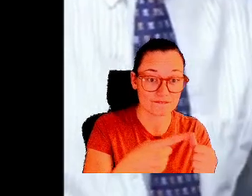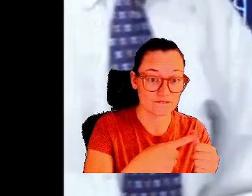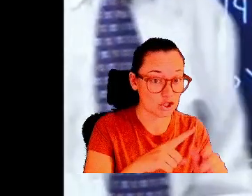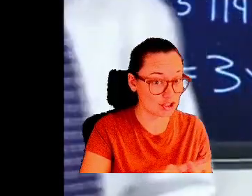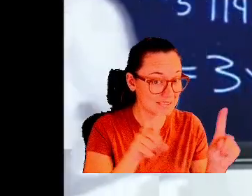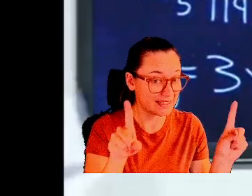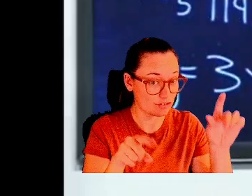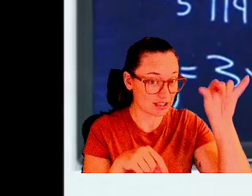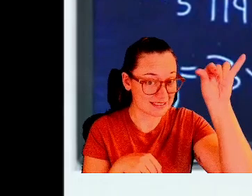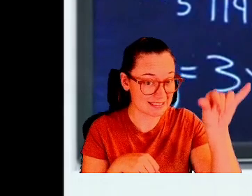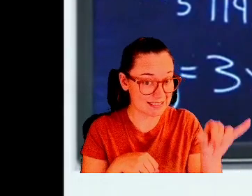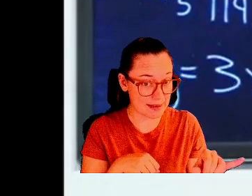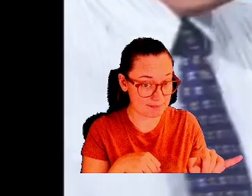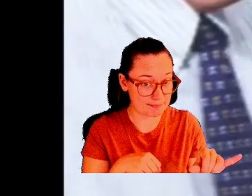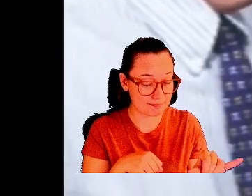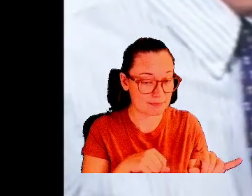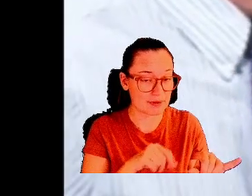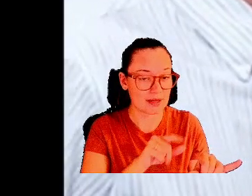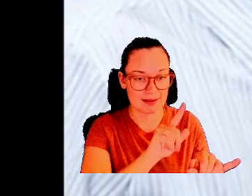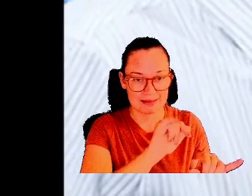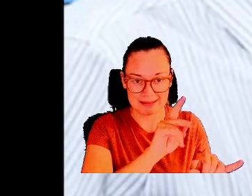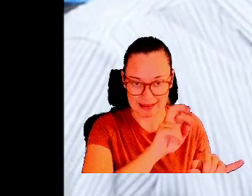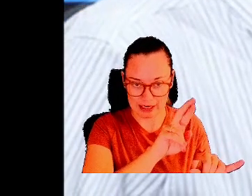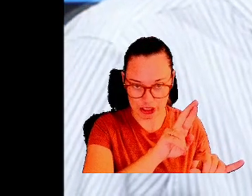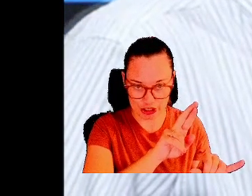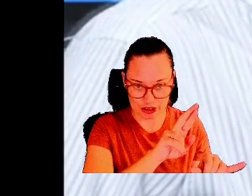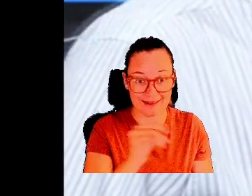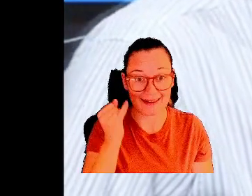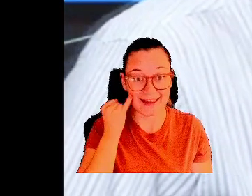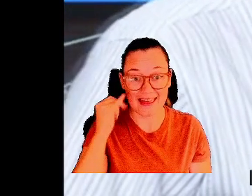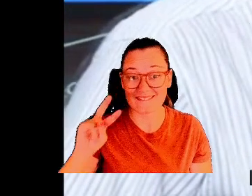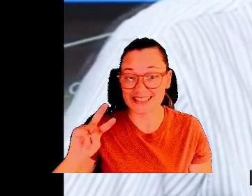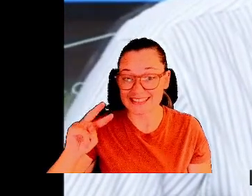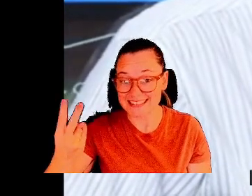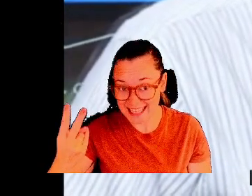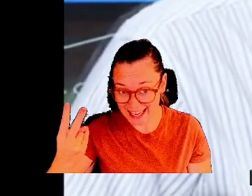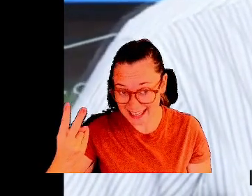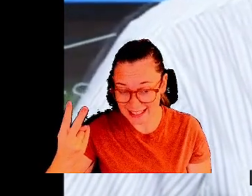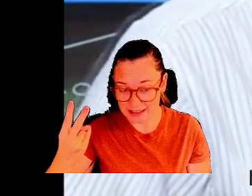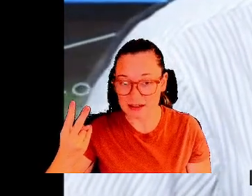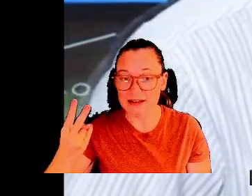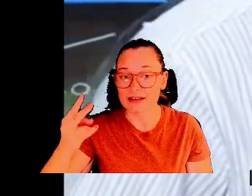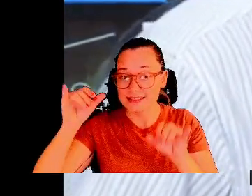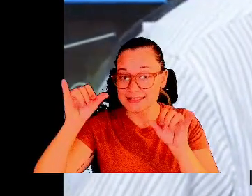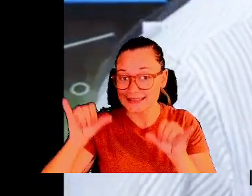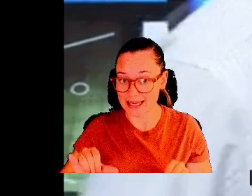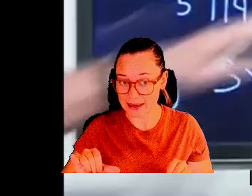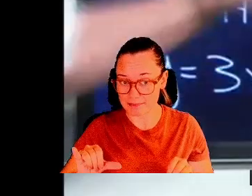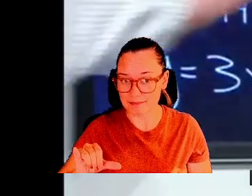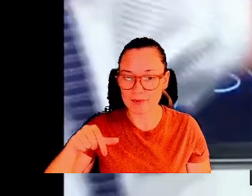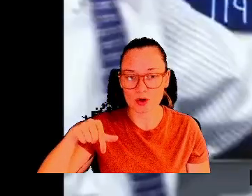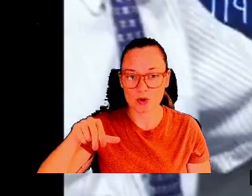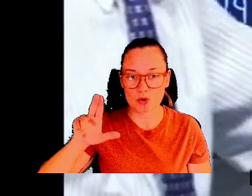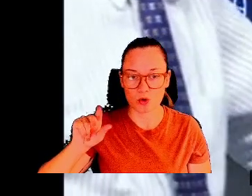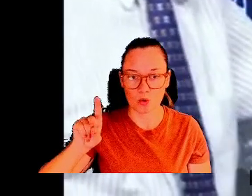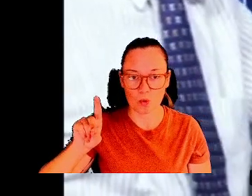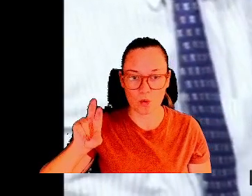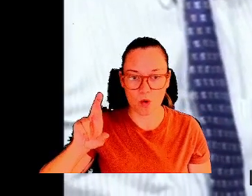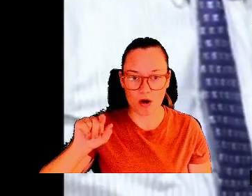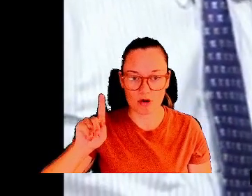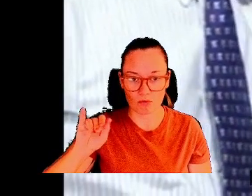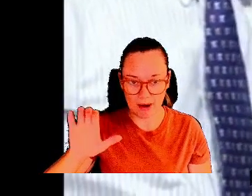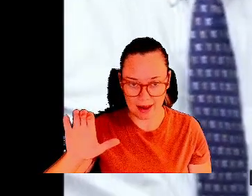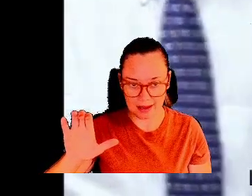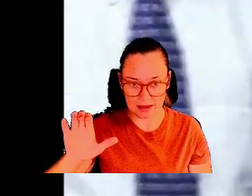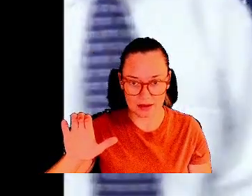same, it's quadratic. Now, in an Algebra 2 course, we would go on and use this data and